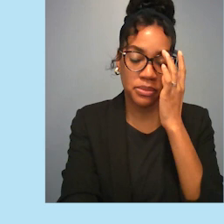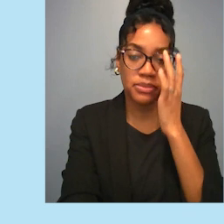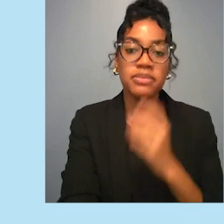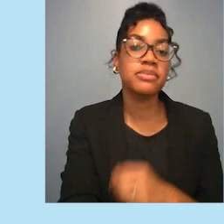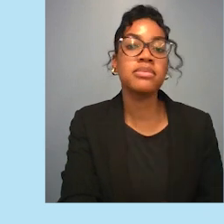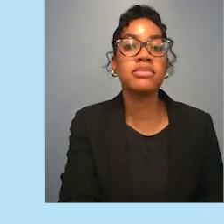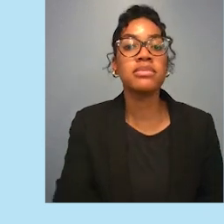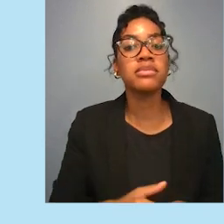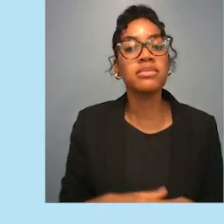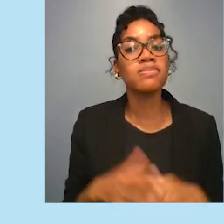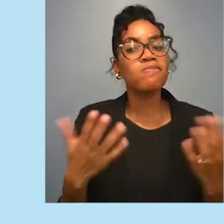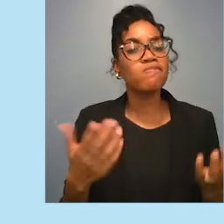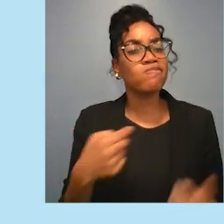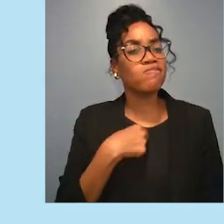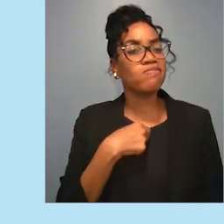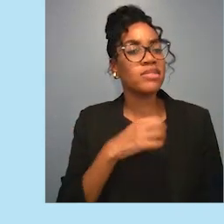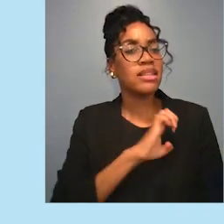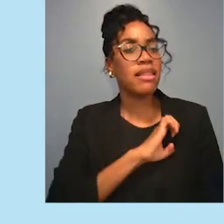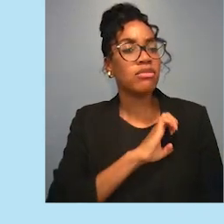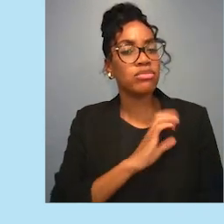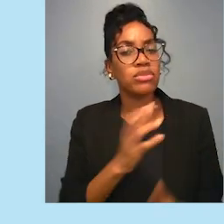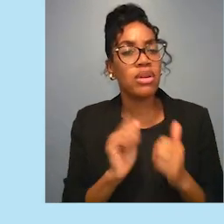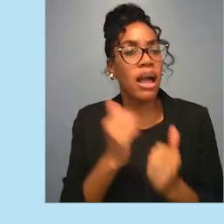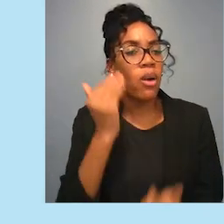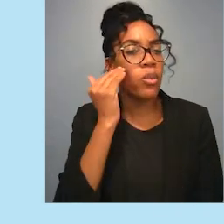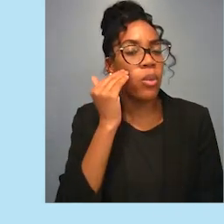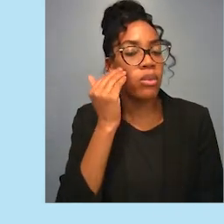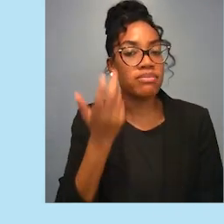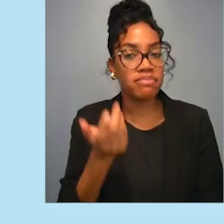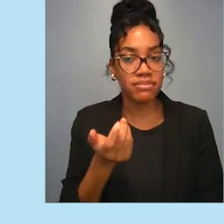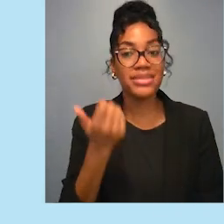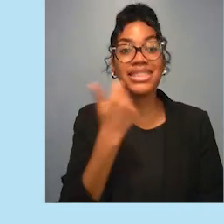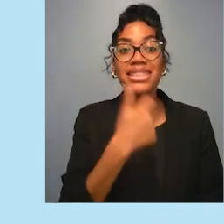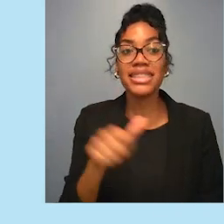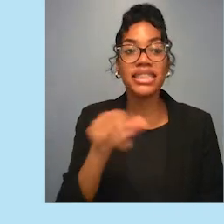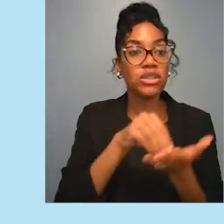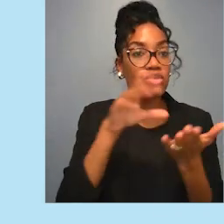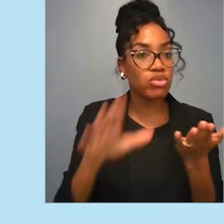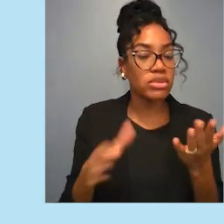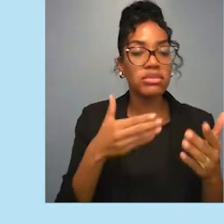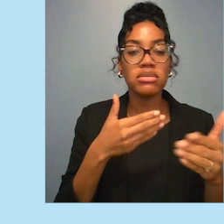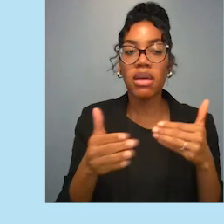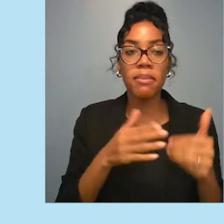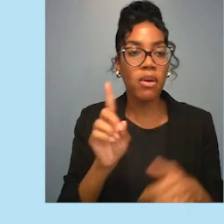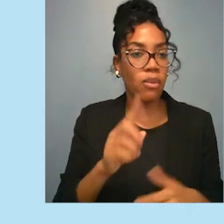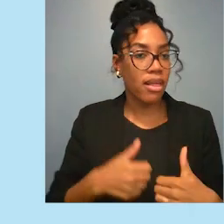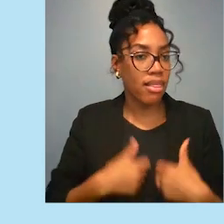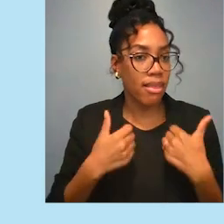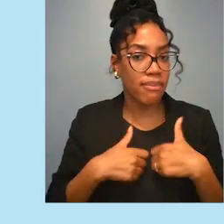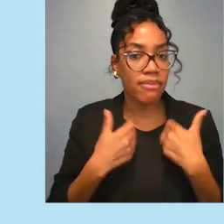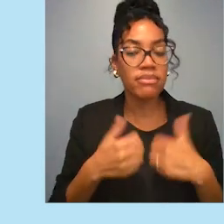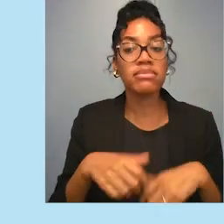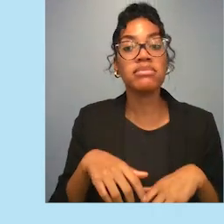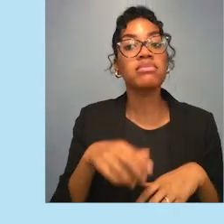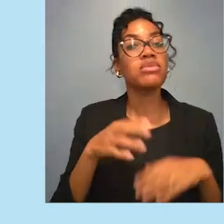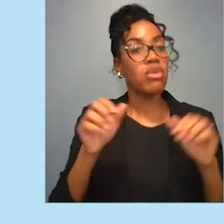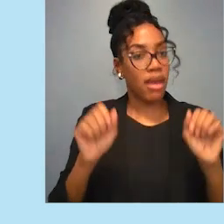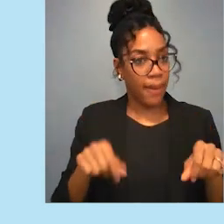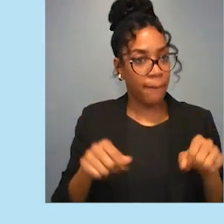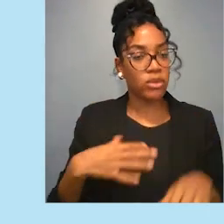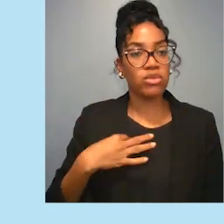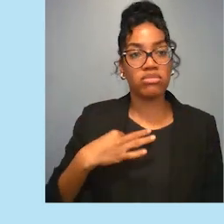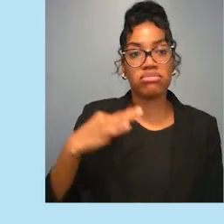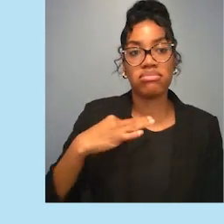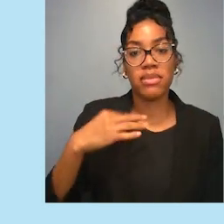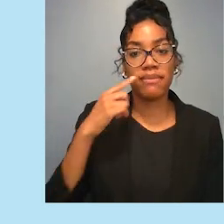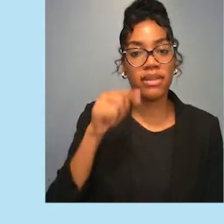So how do you know if you're eligible? Any student, regardless of citizenship, is eligible to submit to the opportunity if